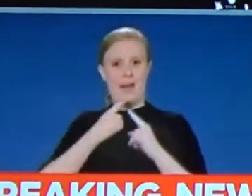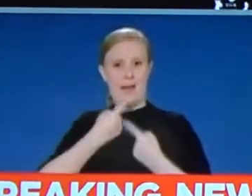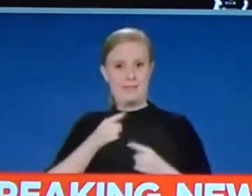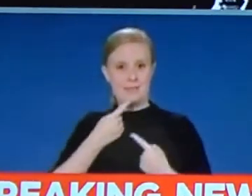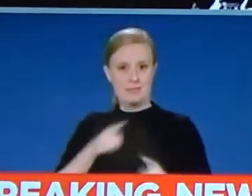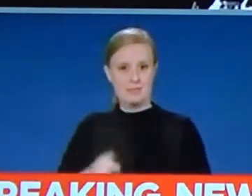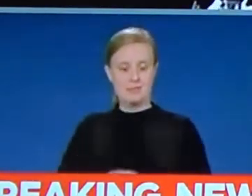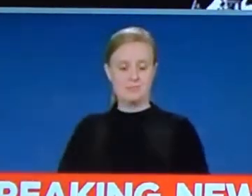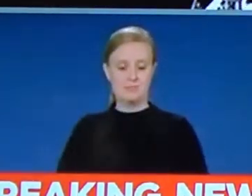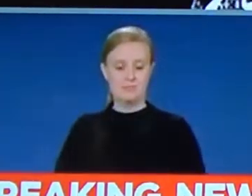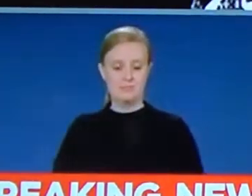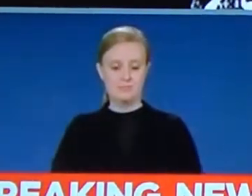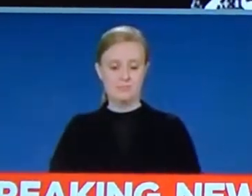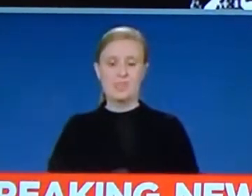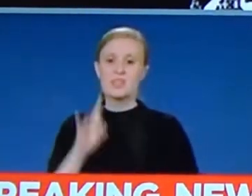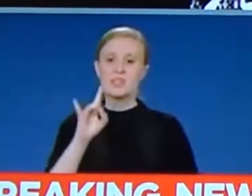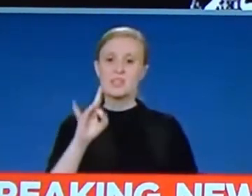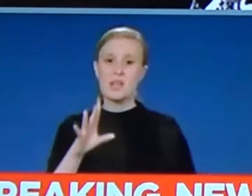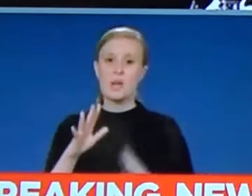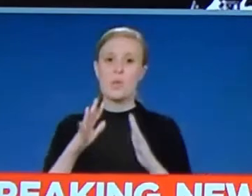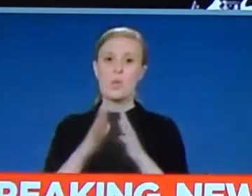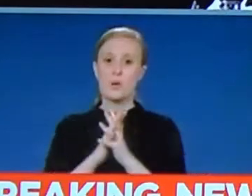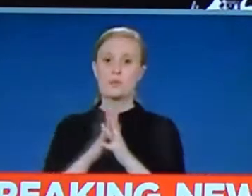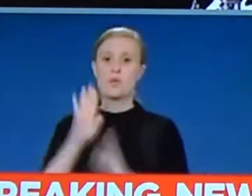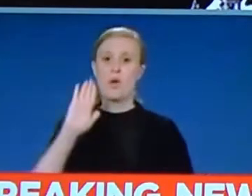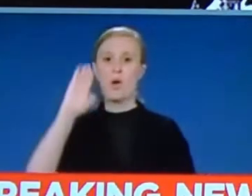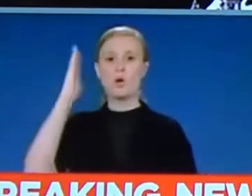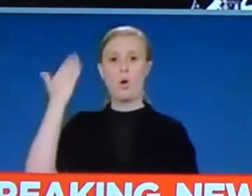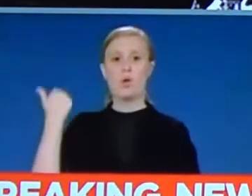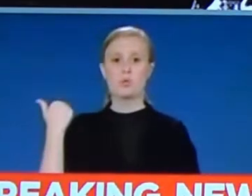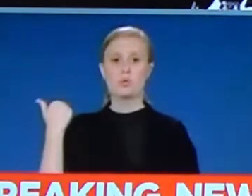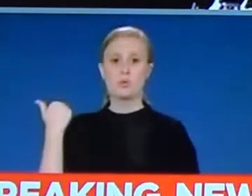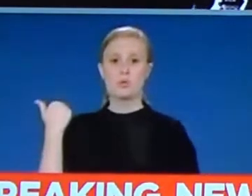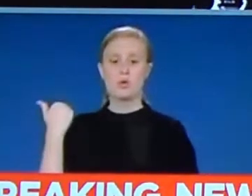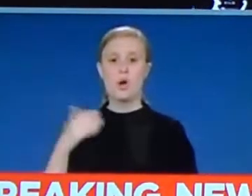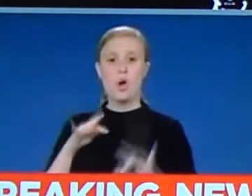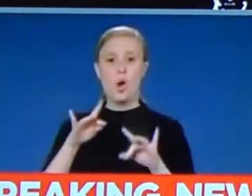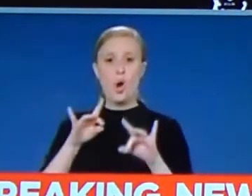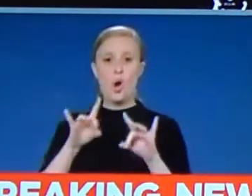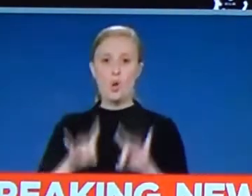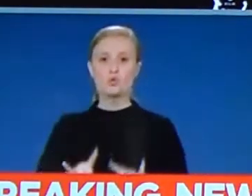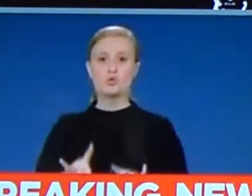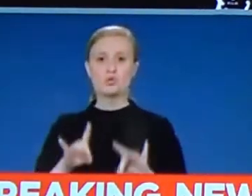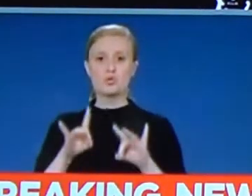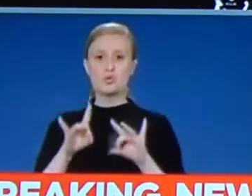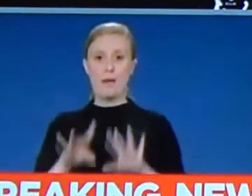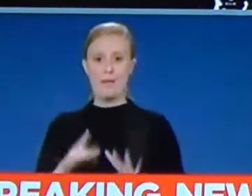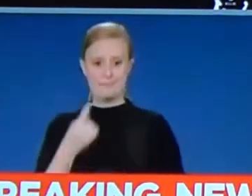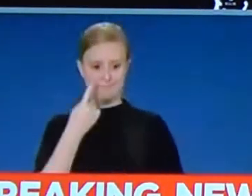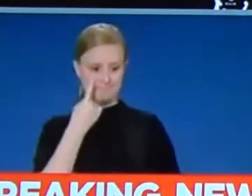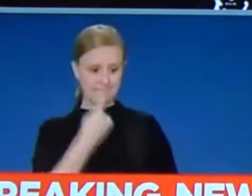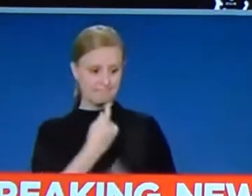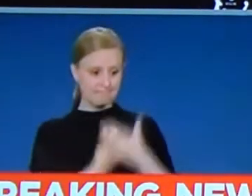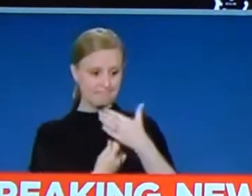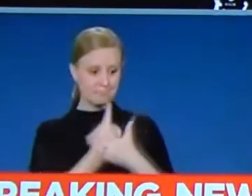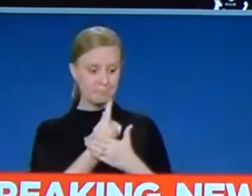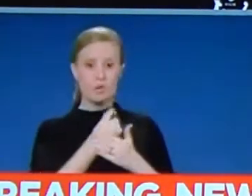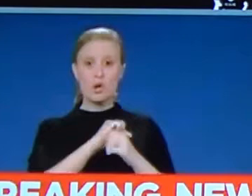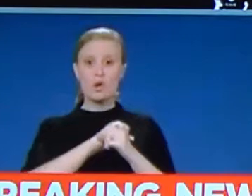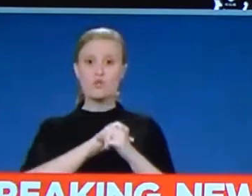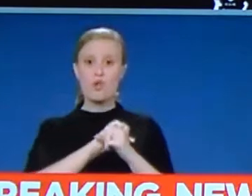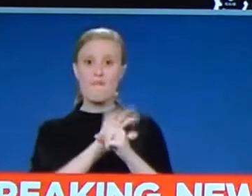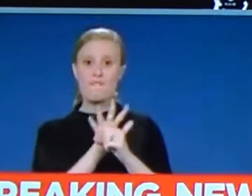week, ahead of the rest of the world, Australia listed the coronavirus as a disease with